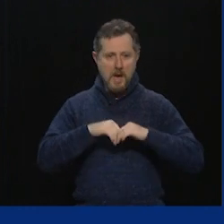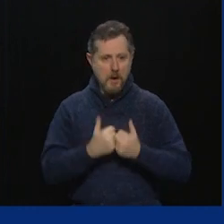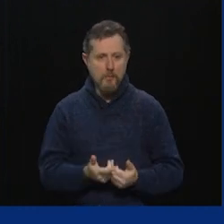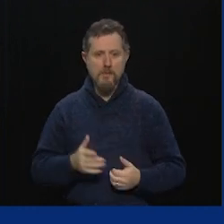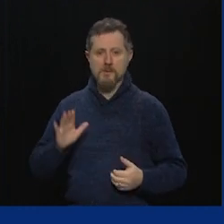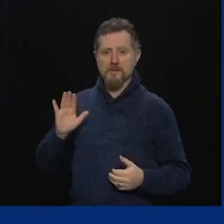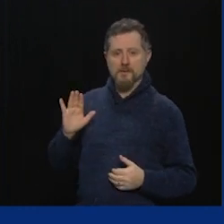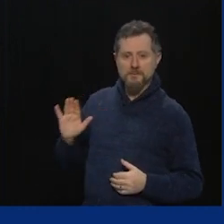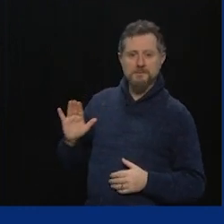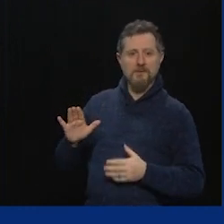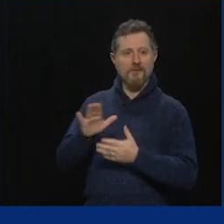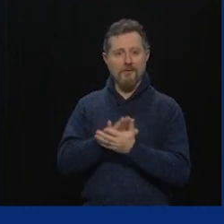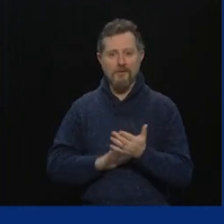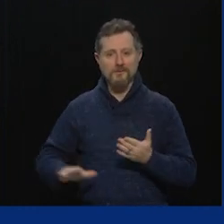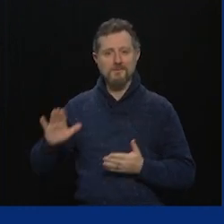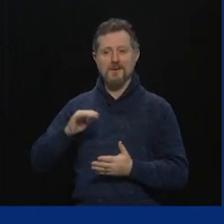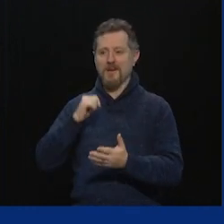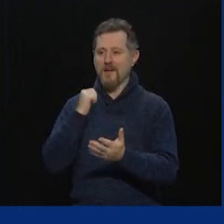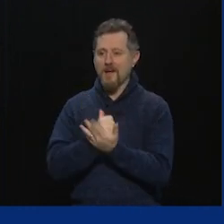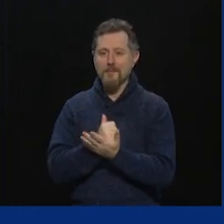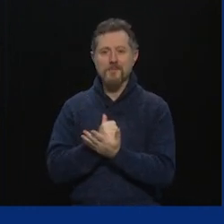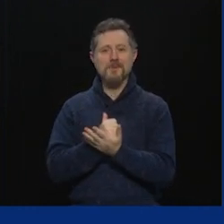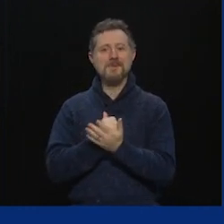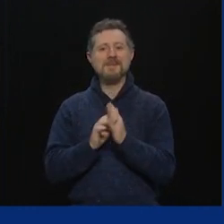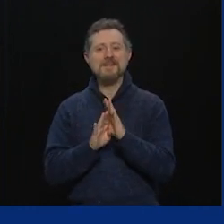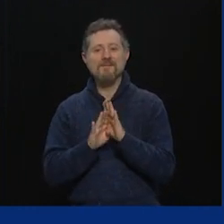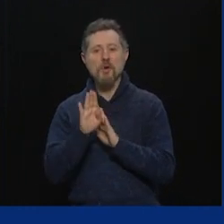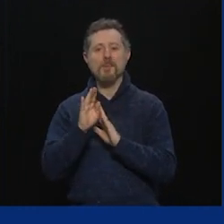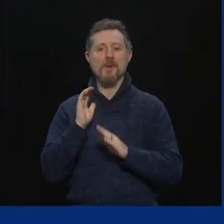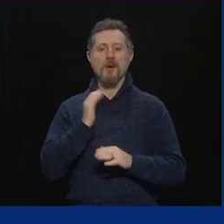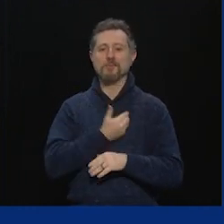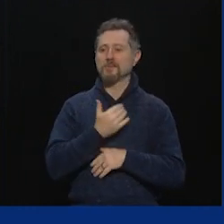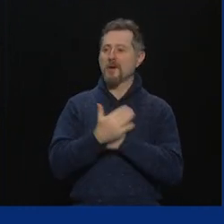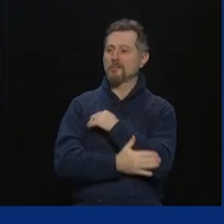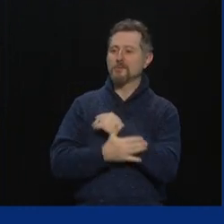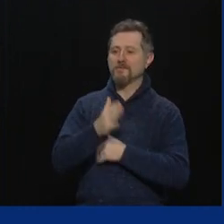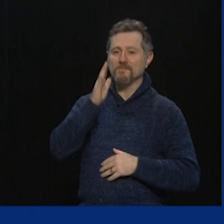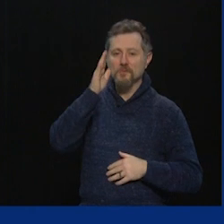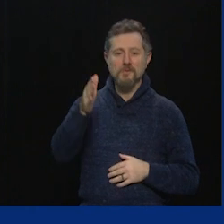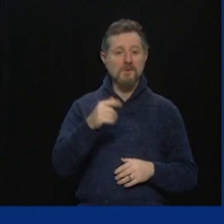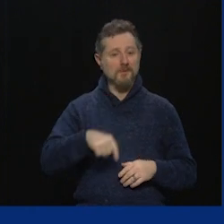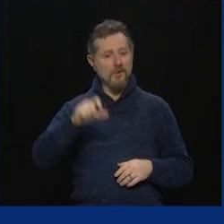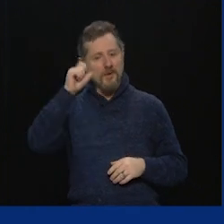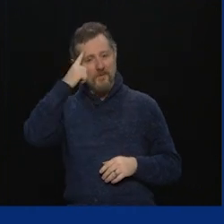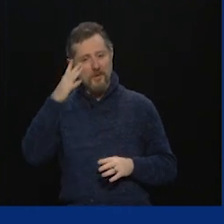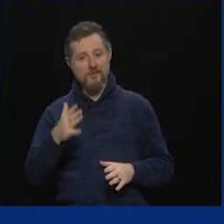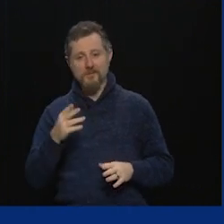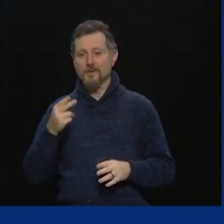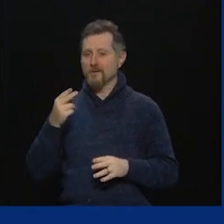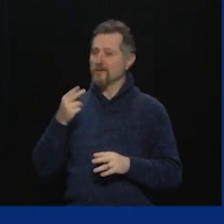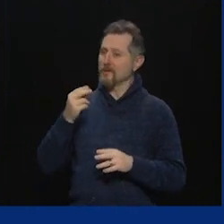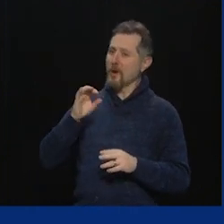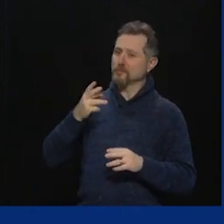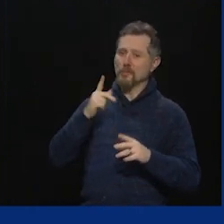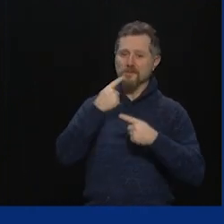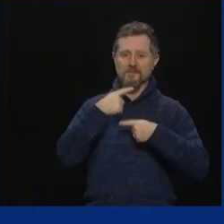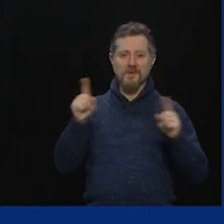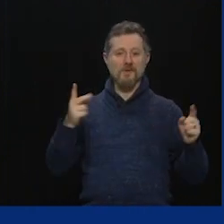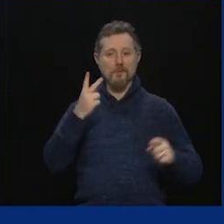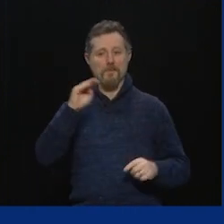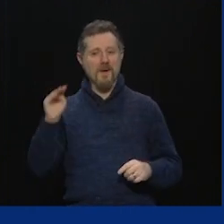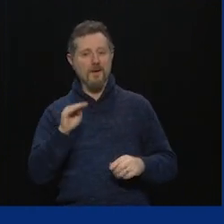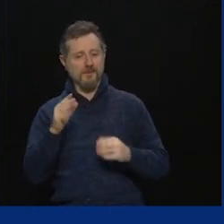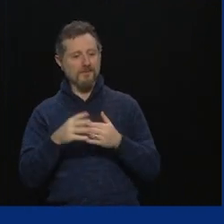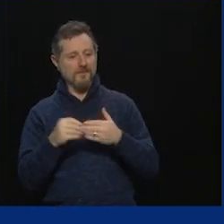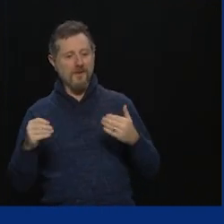will help develop our country in the future. And to Governor Hochul, your announcement today of $2 million to support this effort is